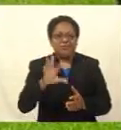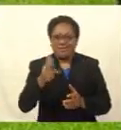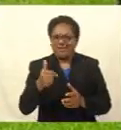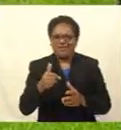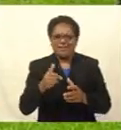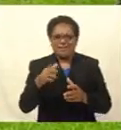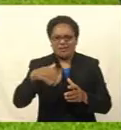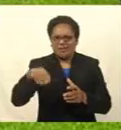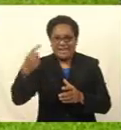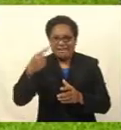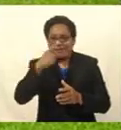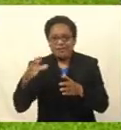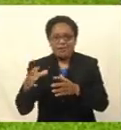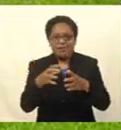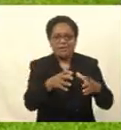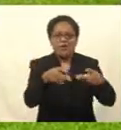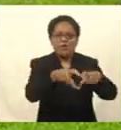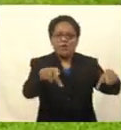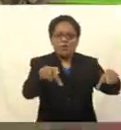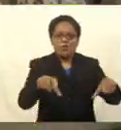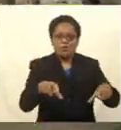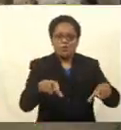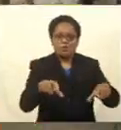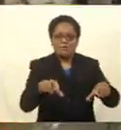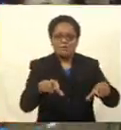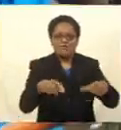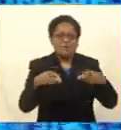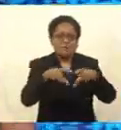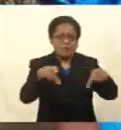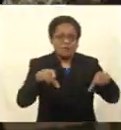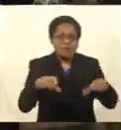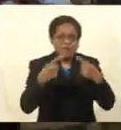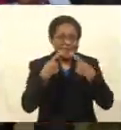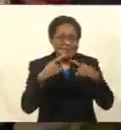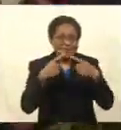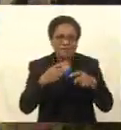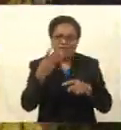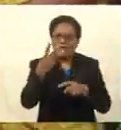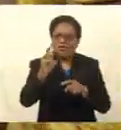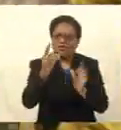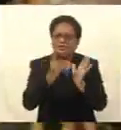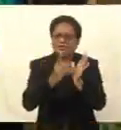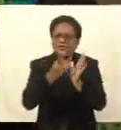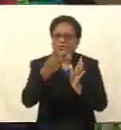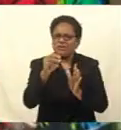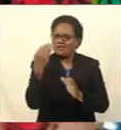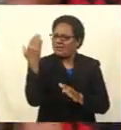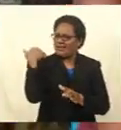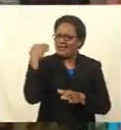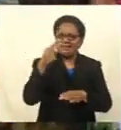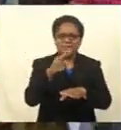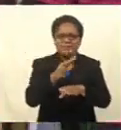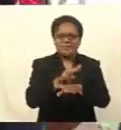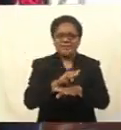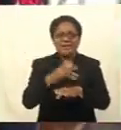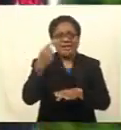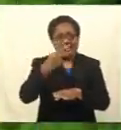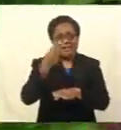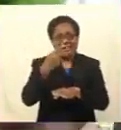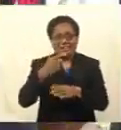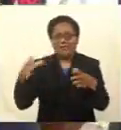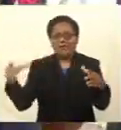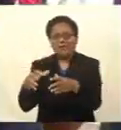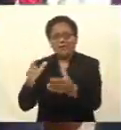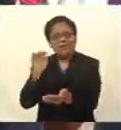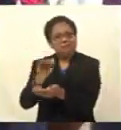court sitting this afternoon. It was heard in court that on the 30th of last month, the 11 accused gathered and had a grog